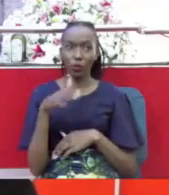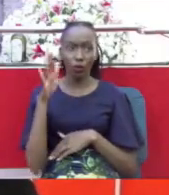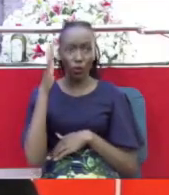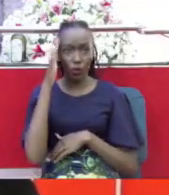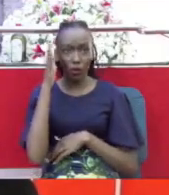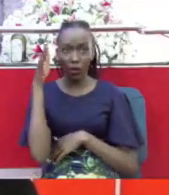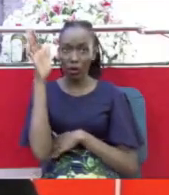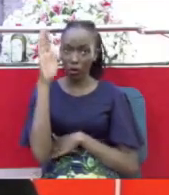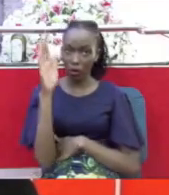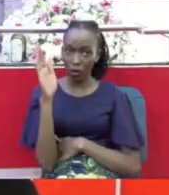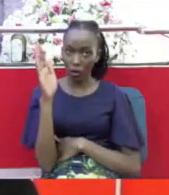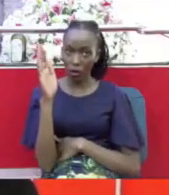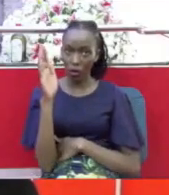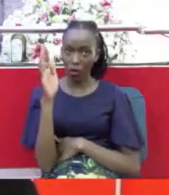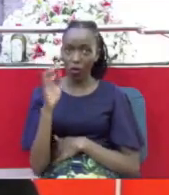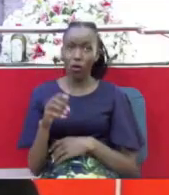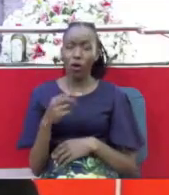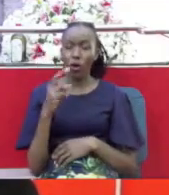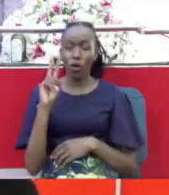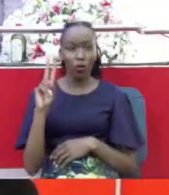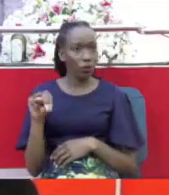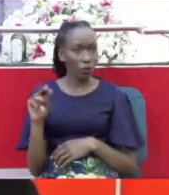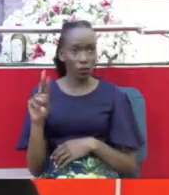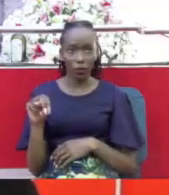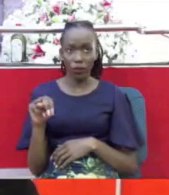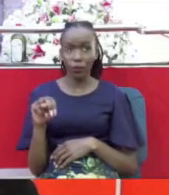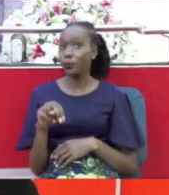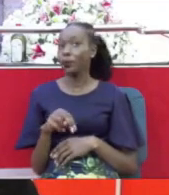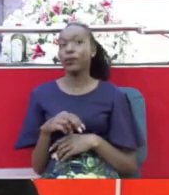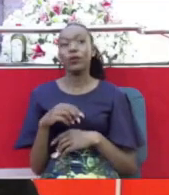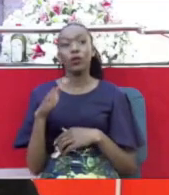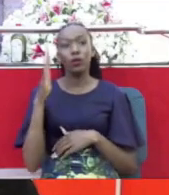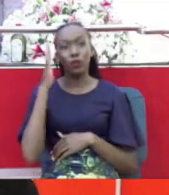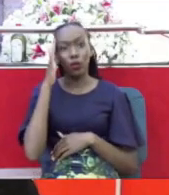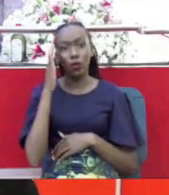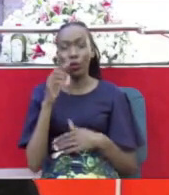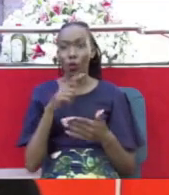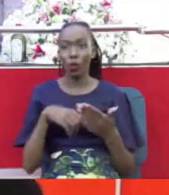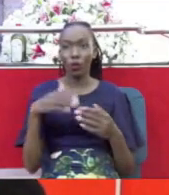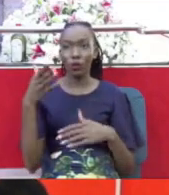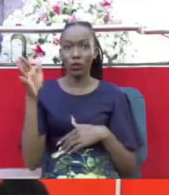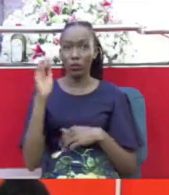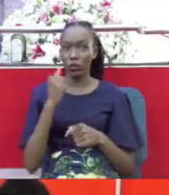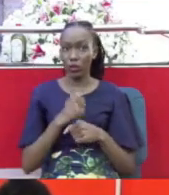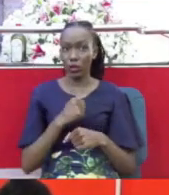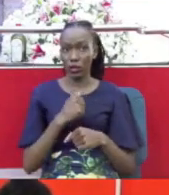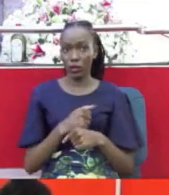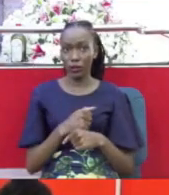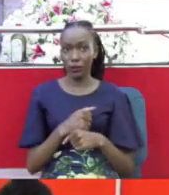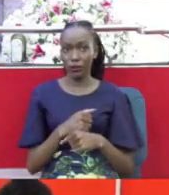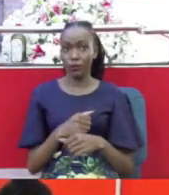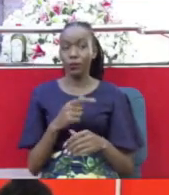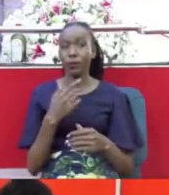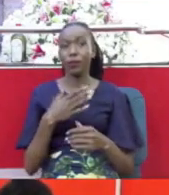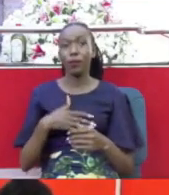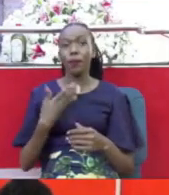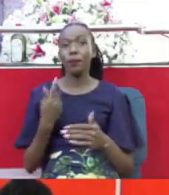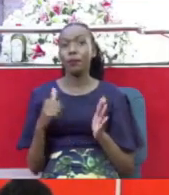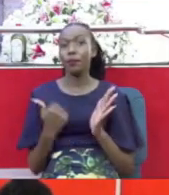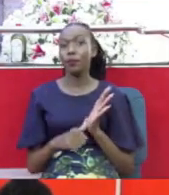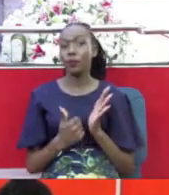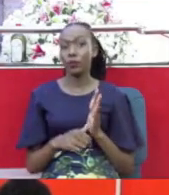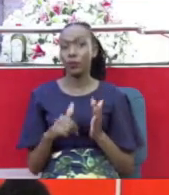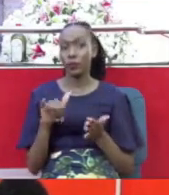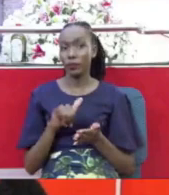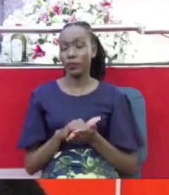nor what he had done for Israel. Wala kila ambacho alitendea Israeli. You see, my problem is this. Shida yangu ni hii. If you are mentioning